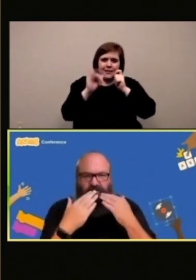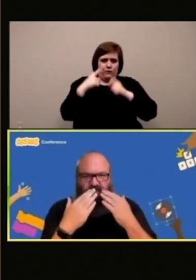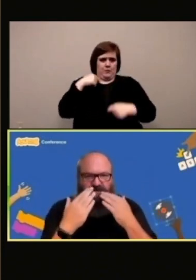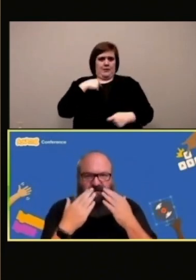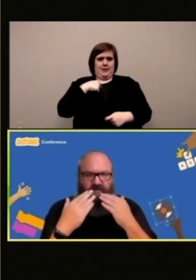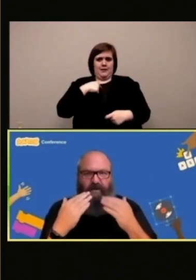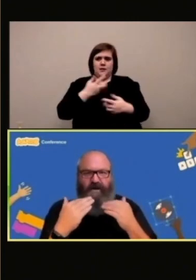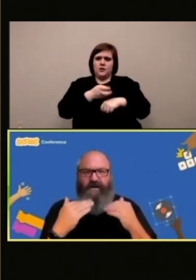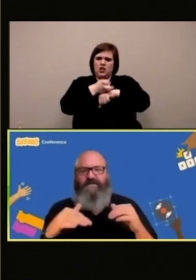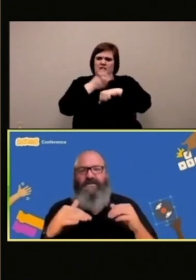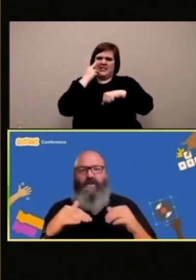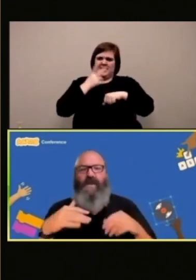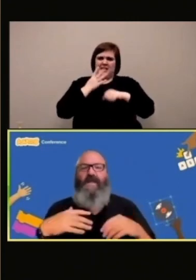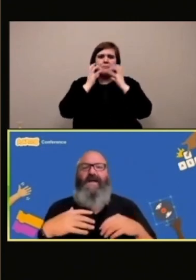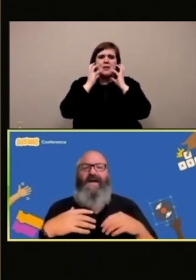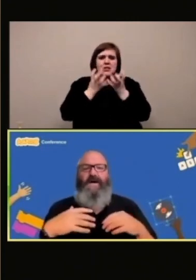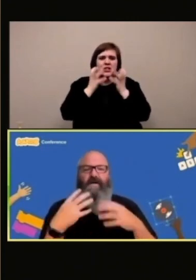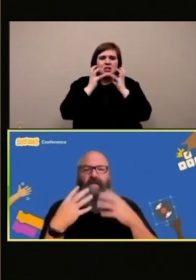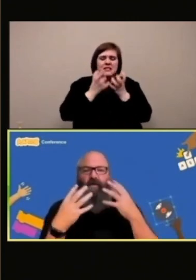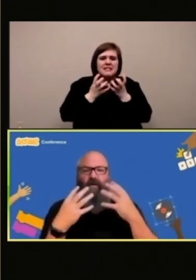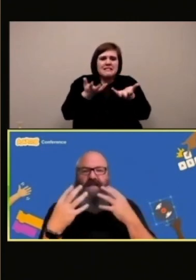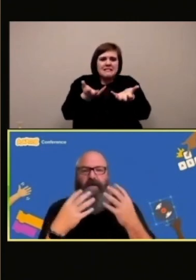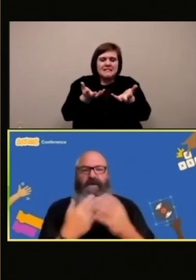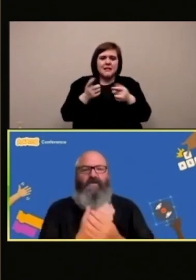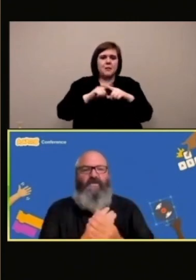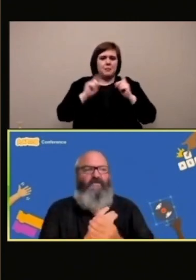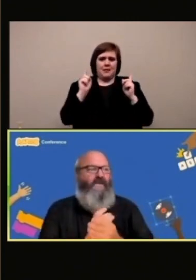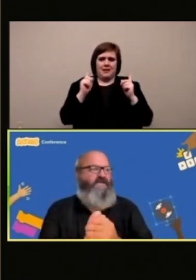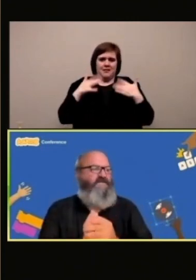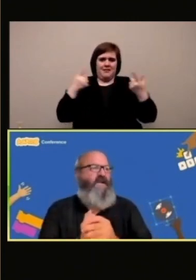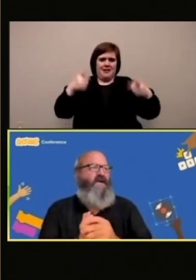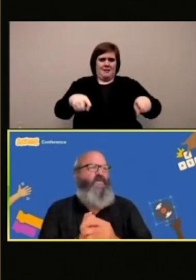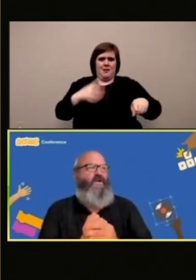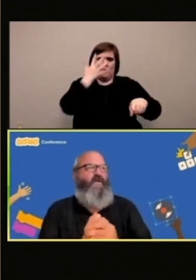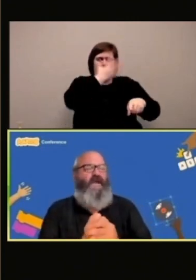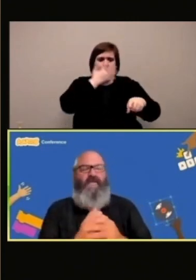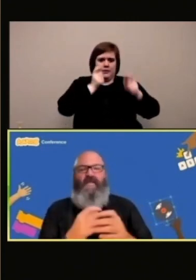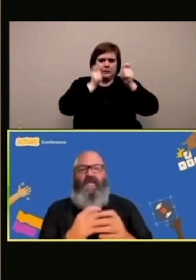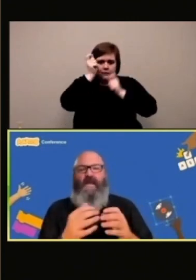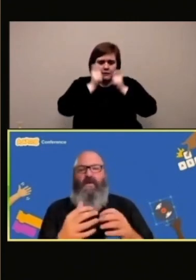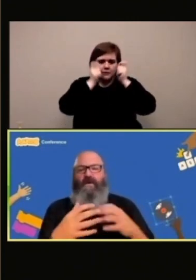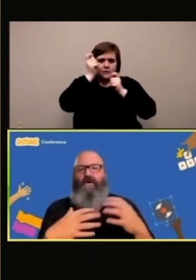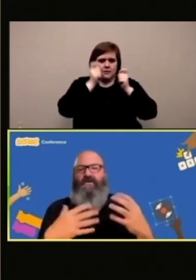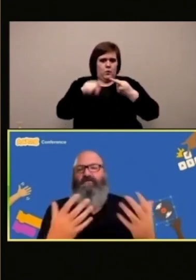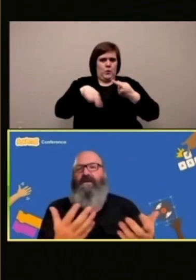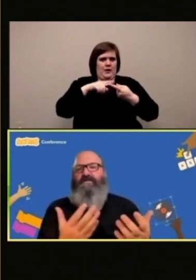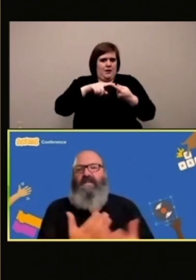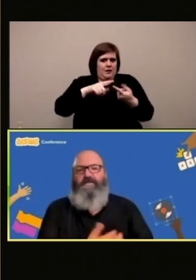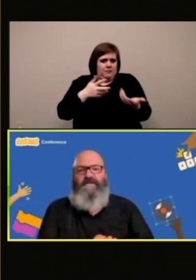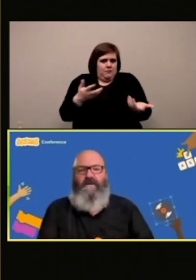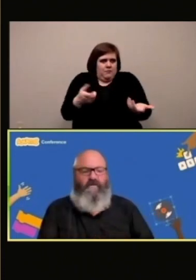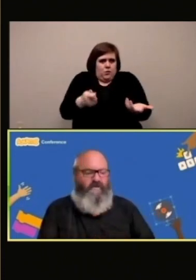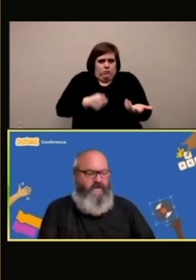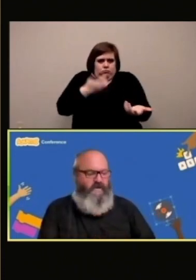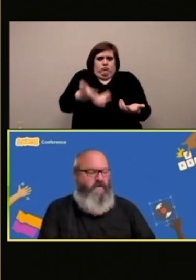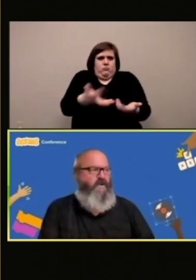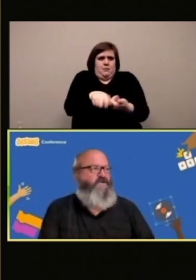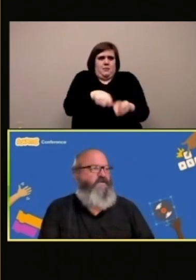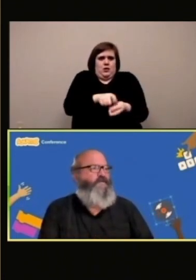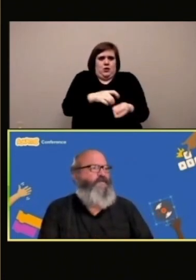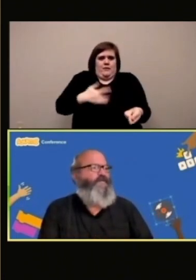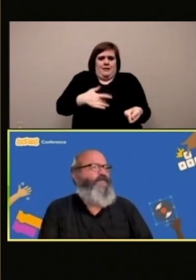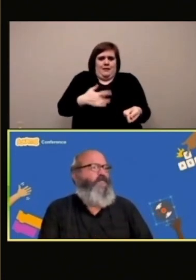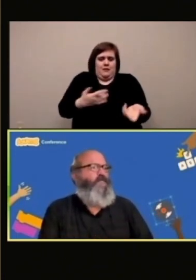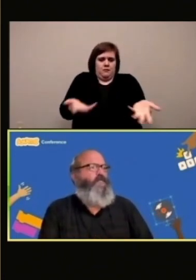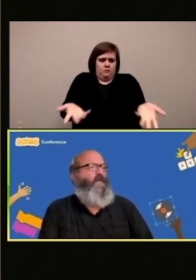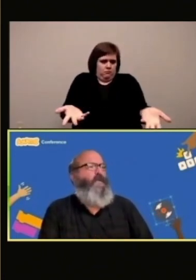see sometimes because my beard gets in the way. But like, what's happening with your face when you're expressing that particular feeling or emotion?